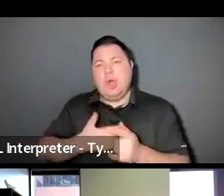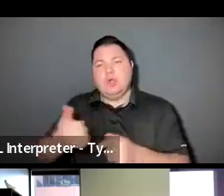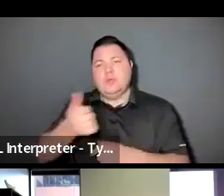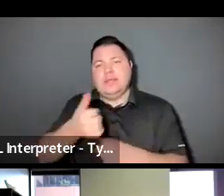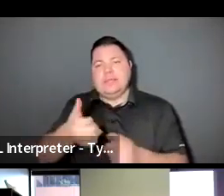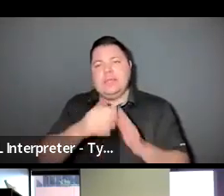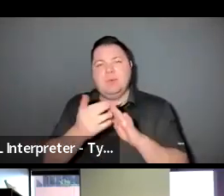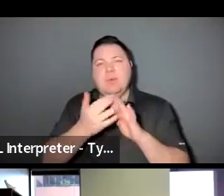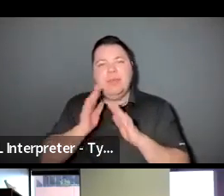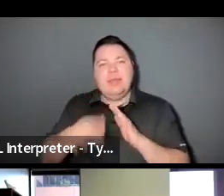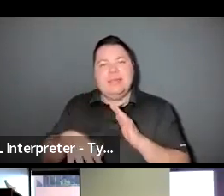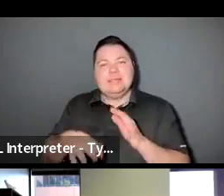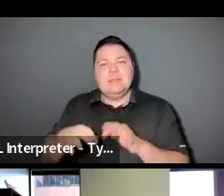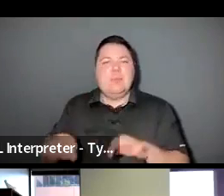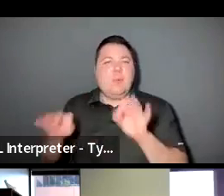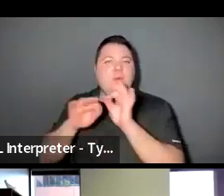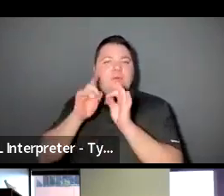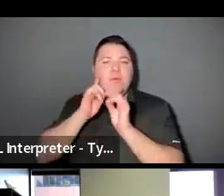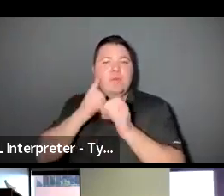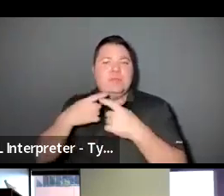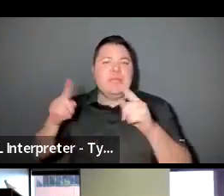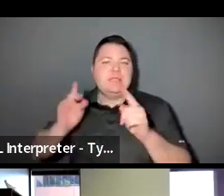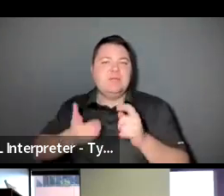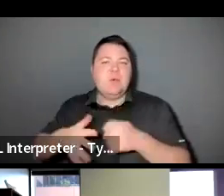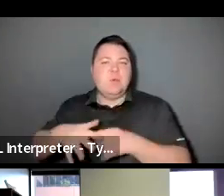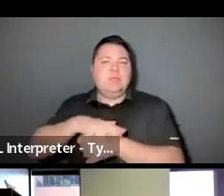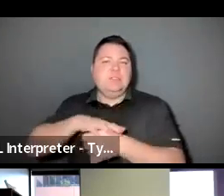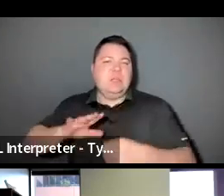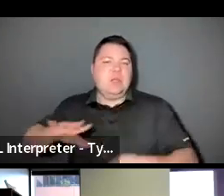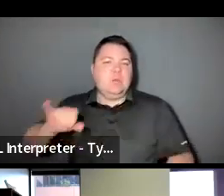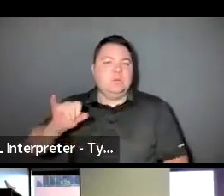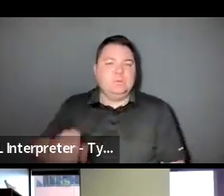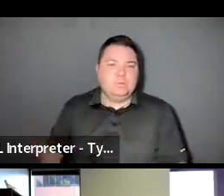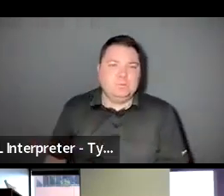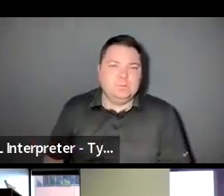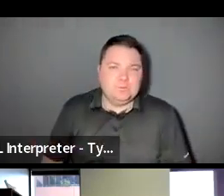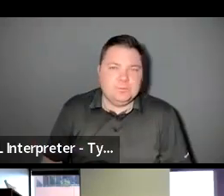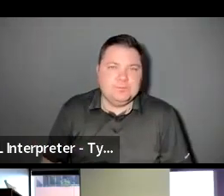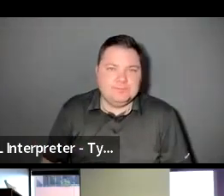is imperative to the success of our region.